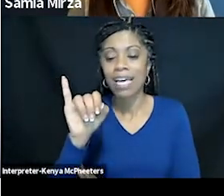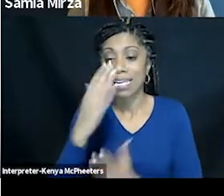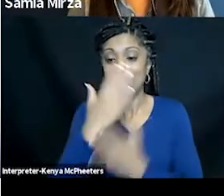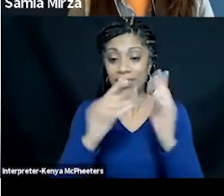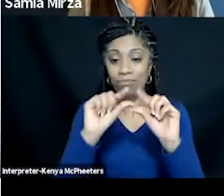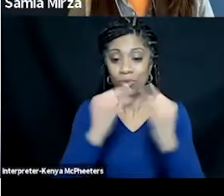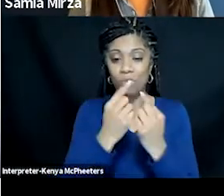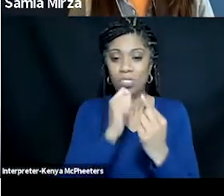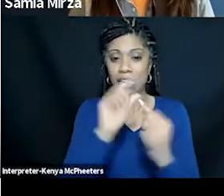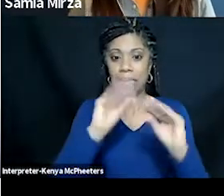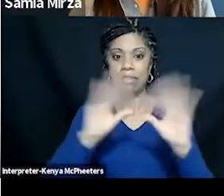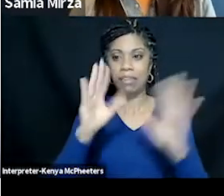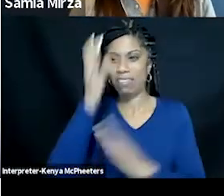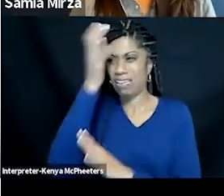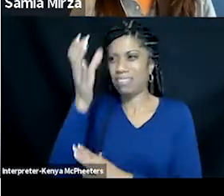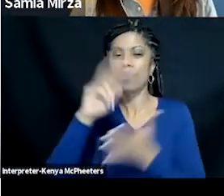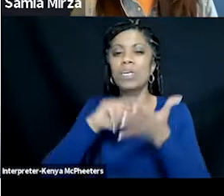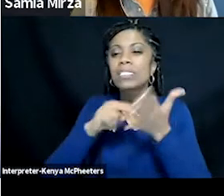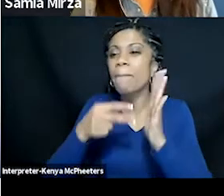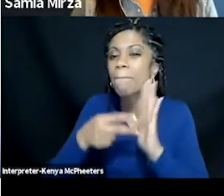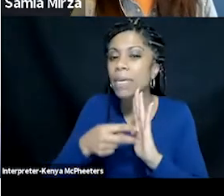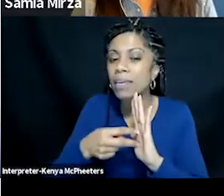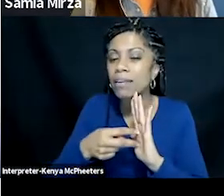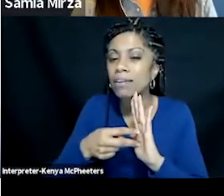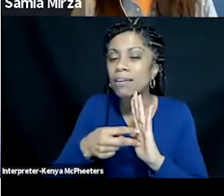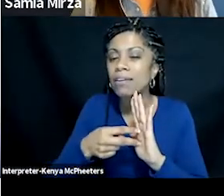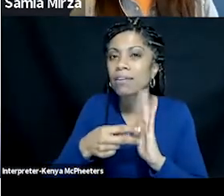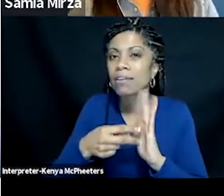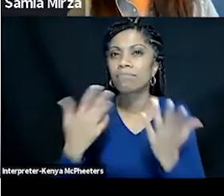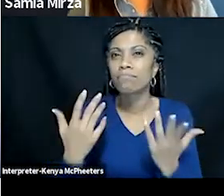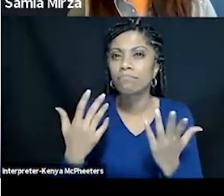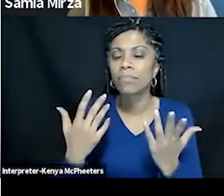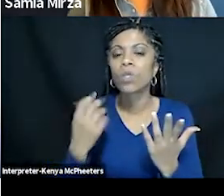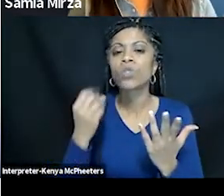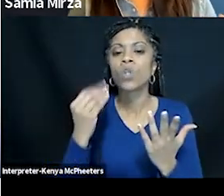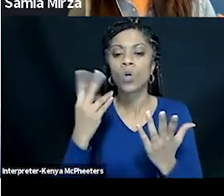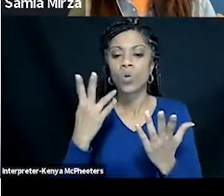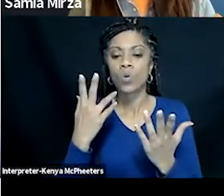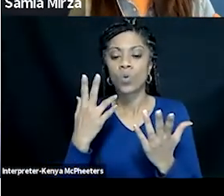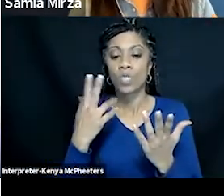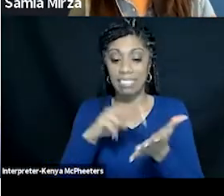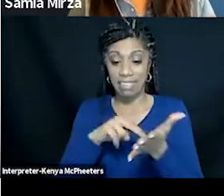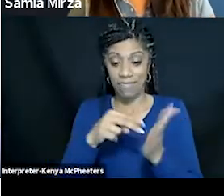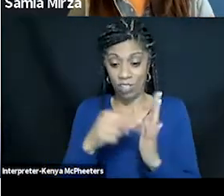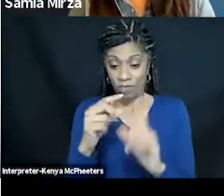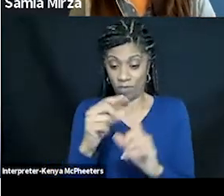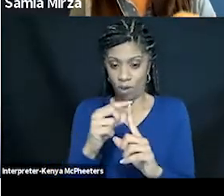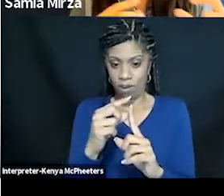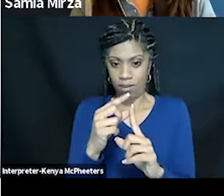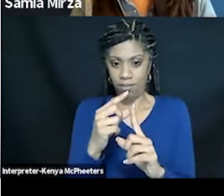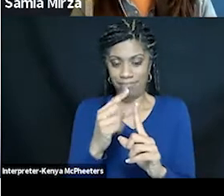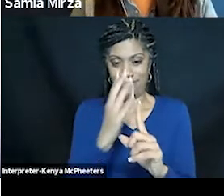concepts are. And so the different definitions really kind of range from very kind